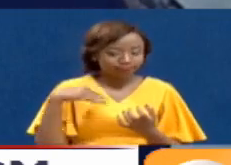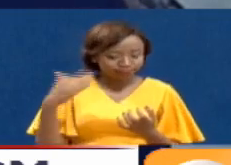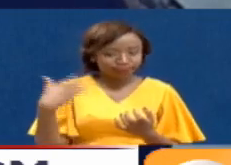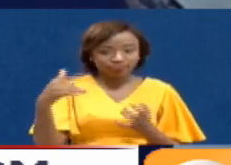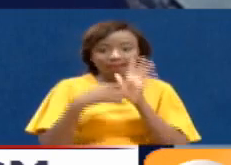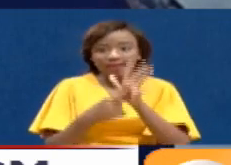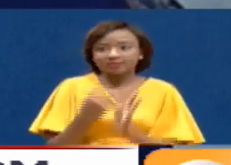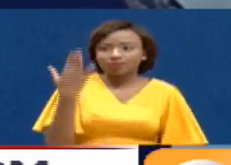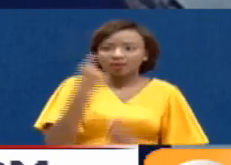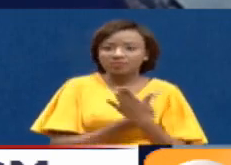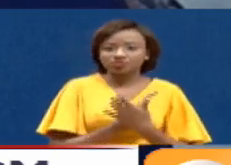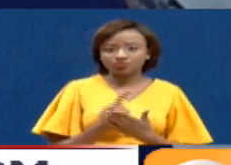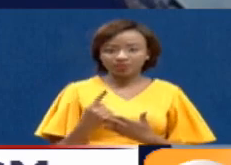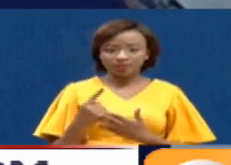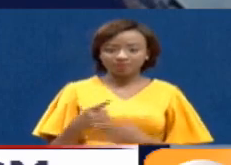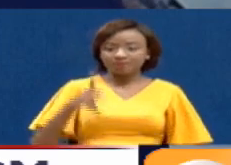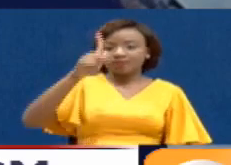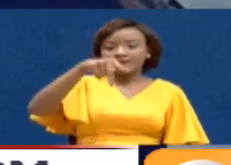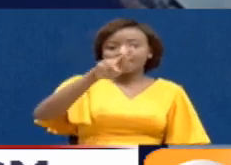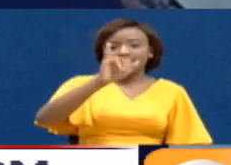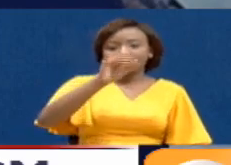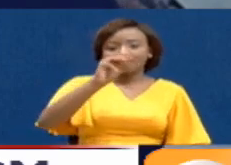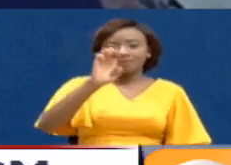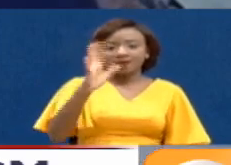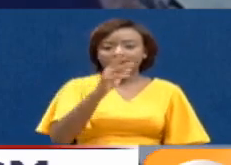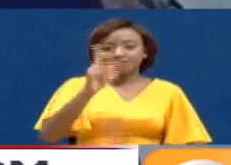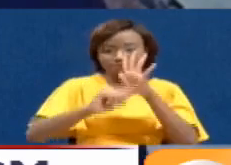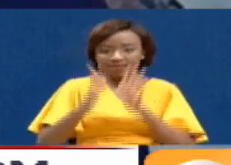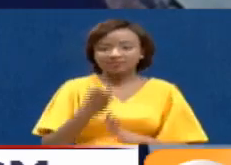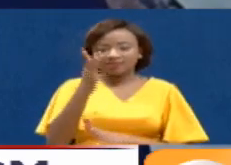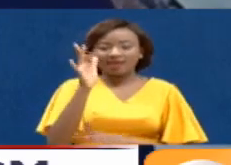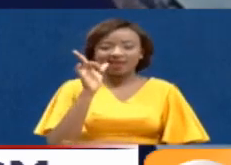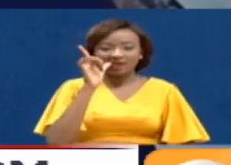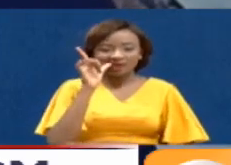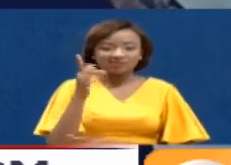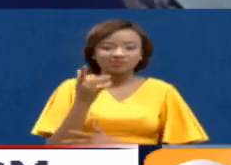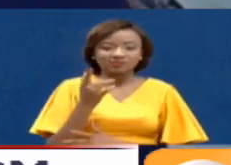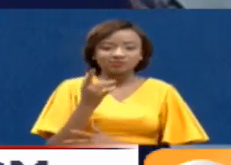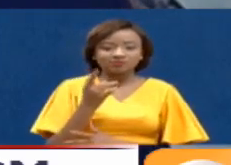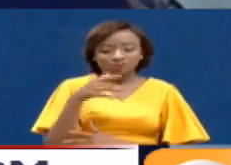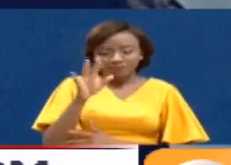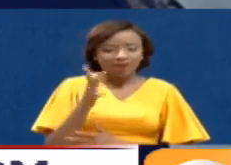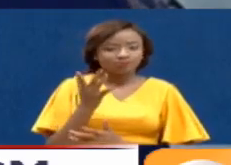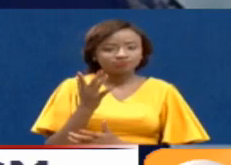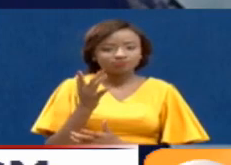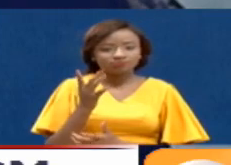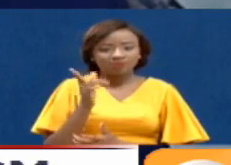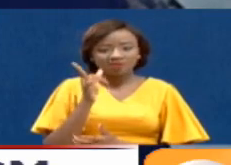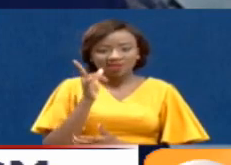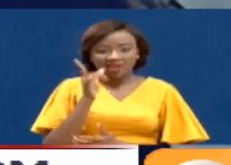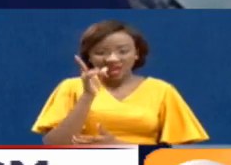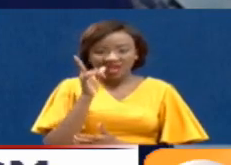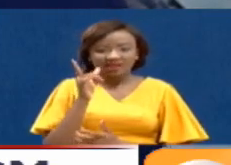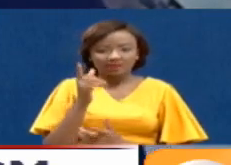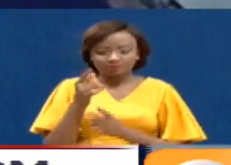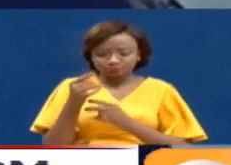last week, the Prime Minister of Britain nationalized British Railways, a conservative Prime Minister,